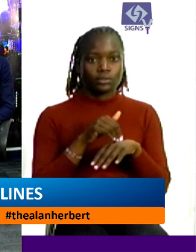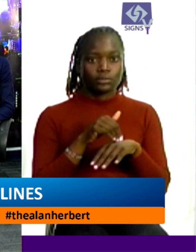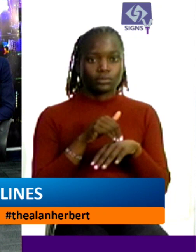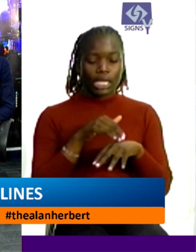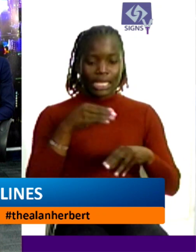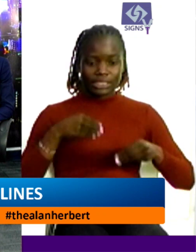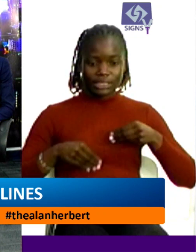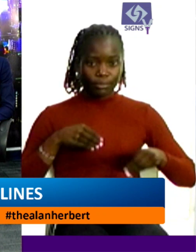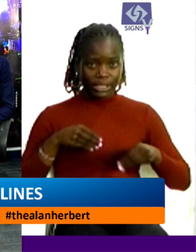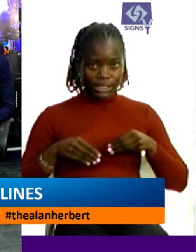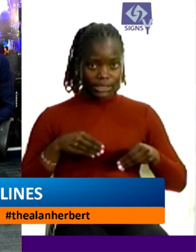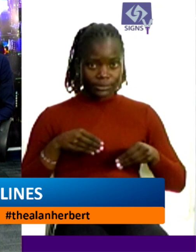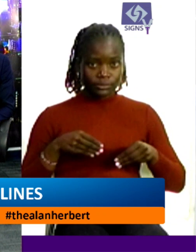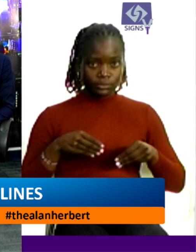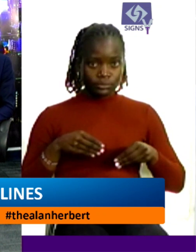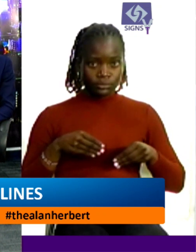disability